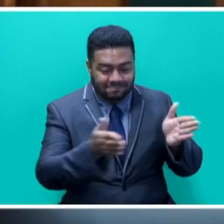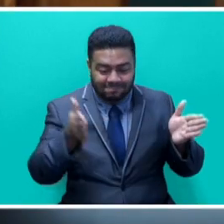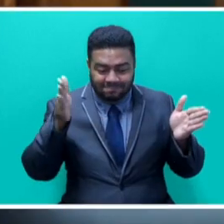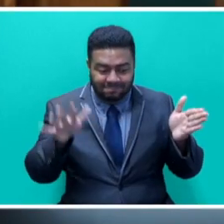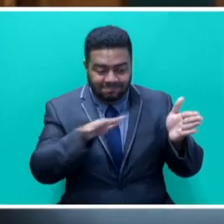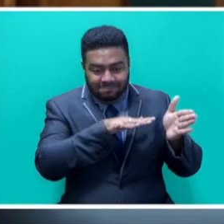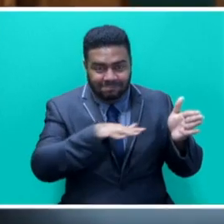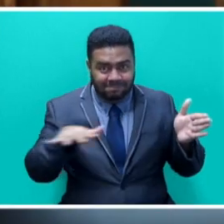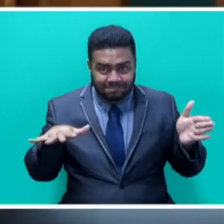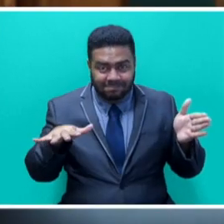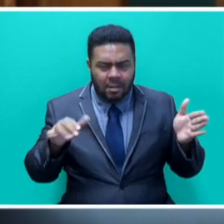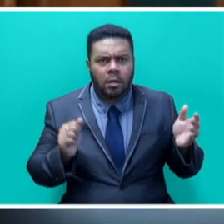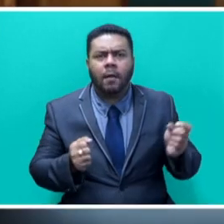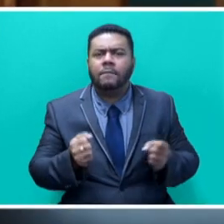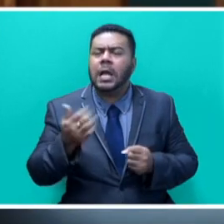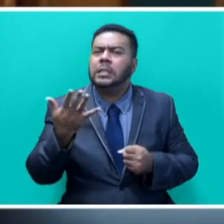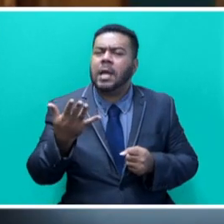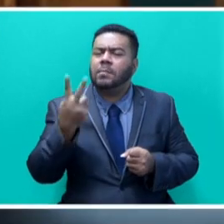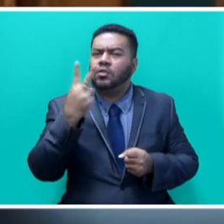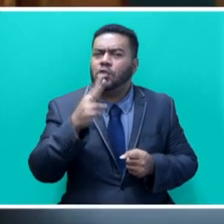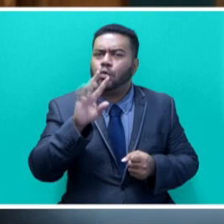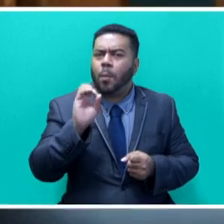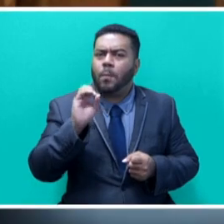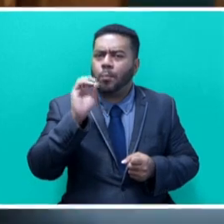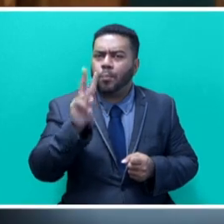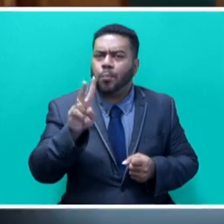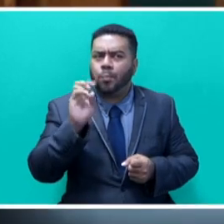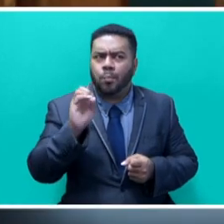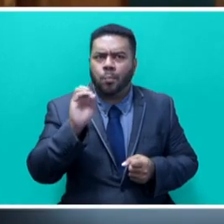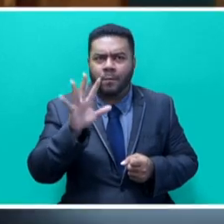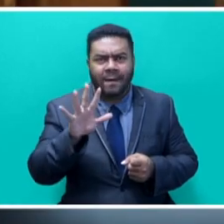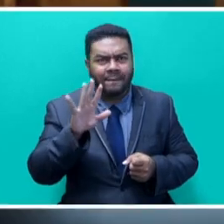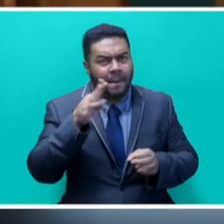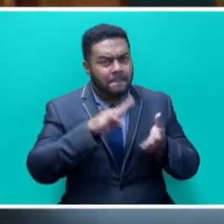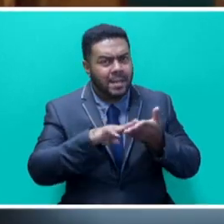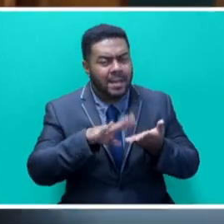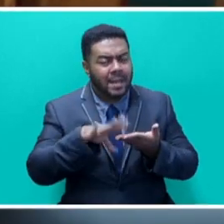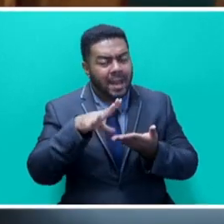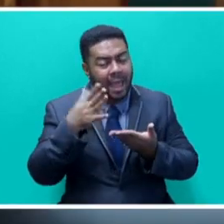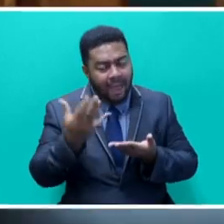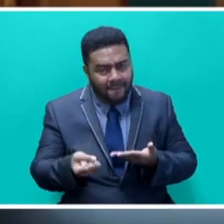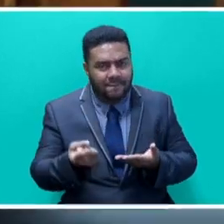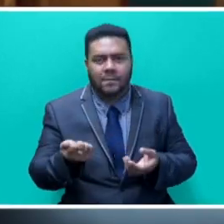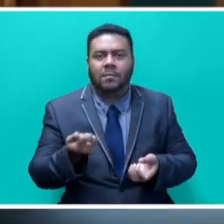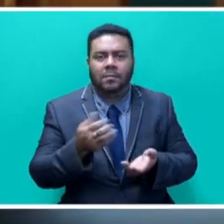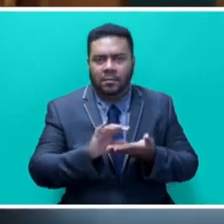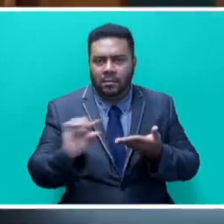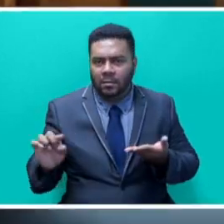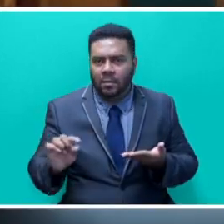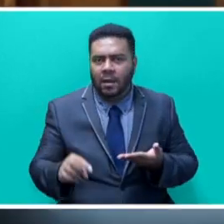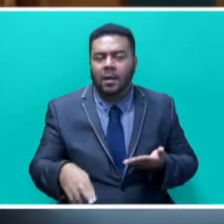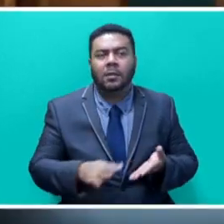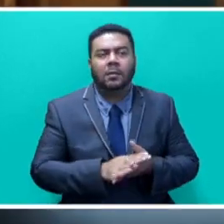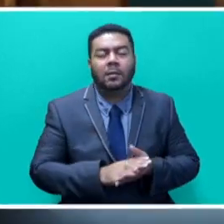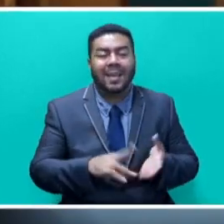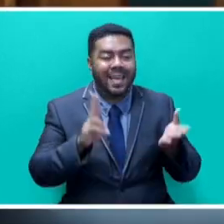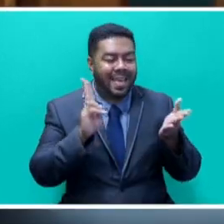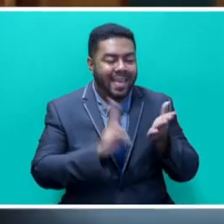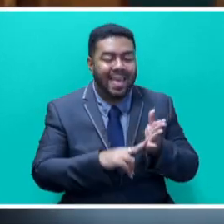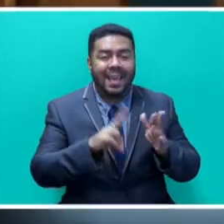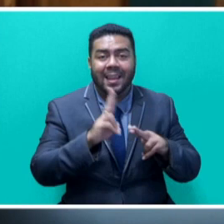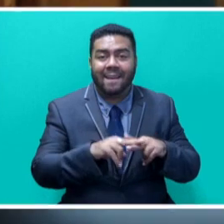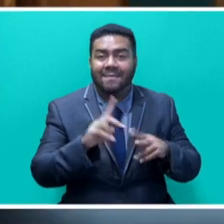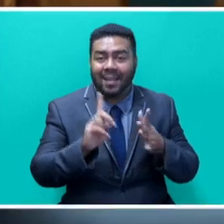$1.05 million has been allocated to recommence work on Vunulevu. The 2021 NFI began in